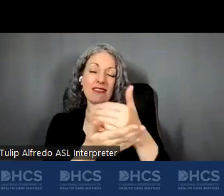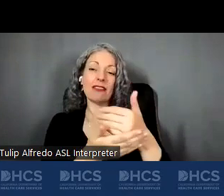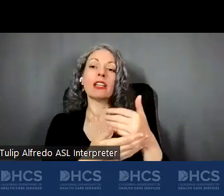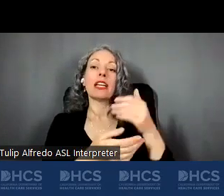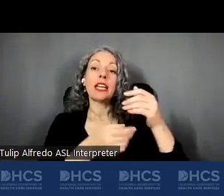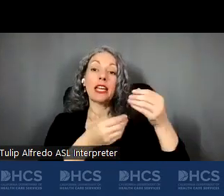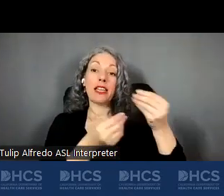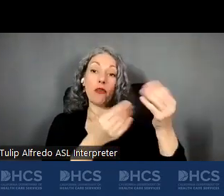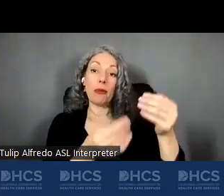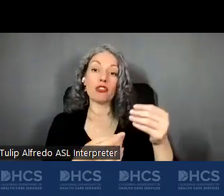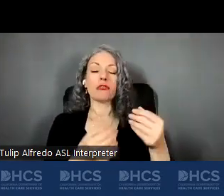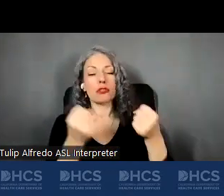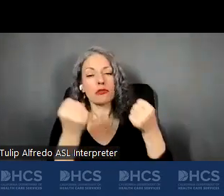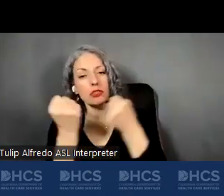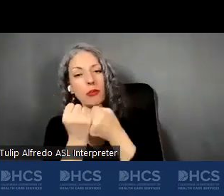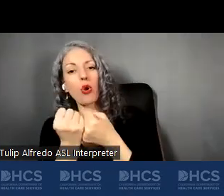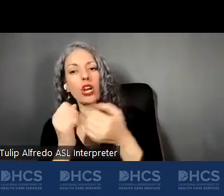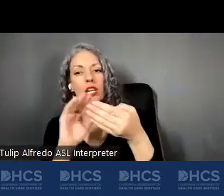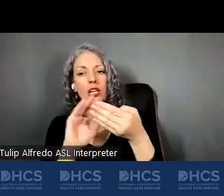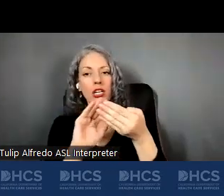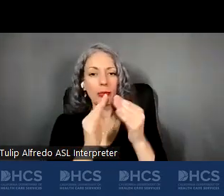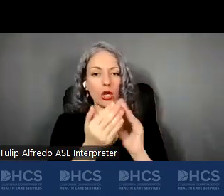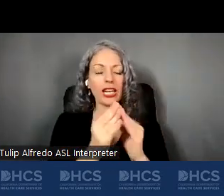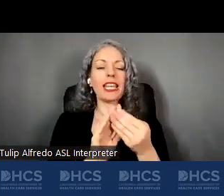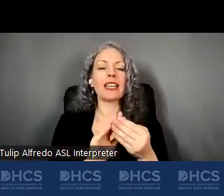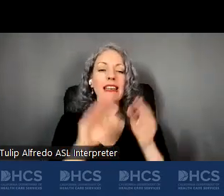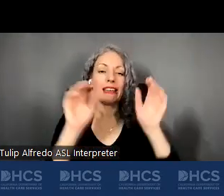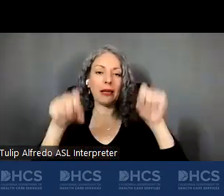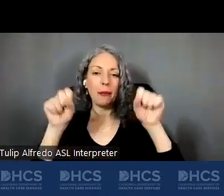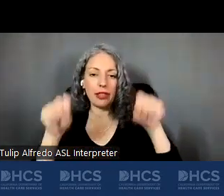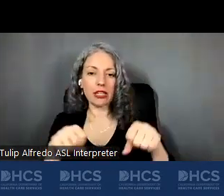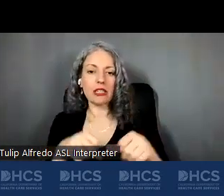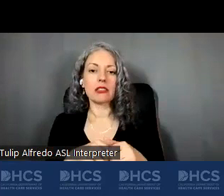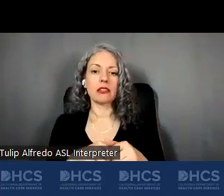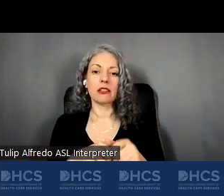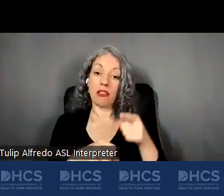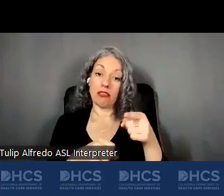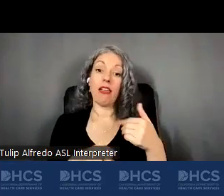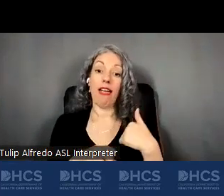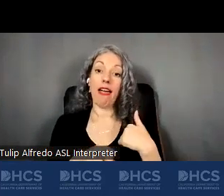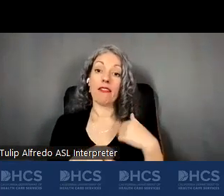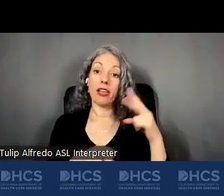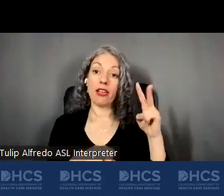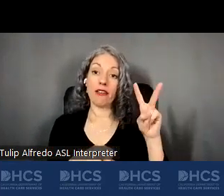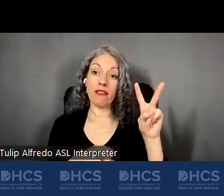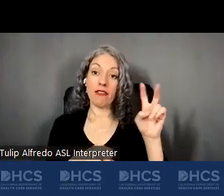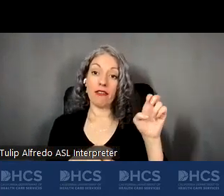community supports or enhance care management capabilities, then there are the vendors that could provide